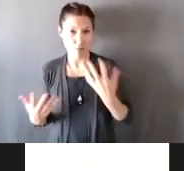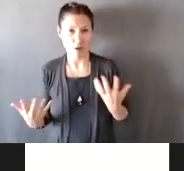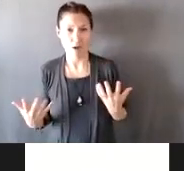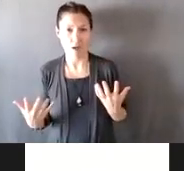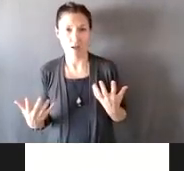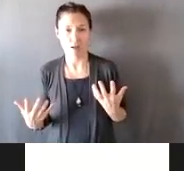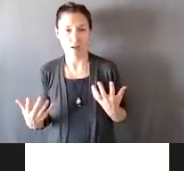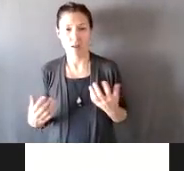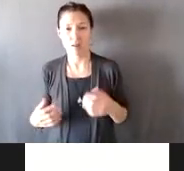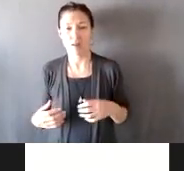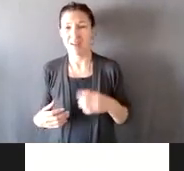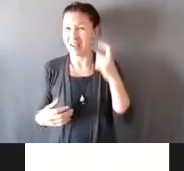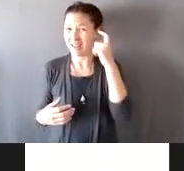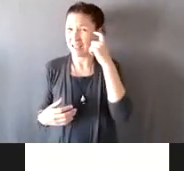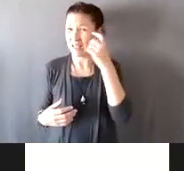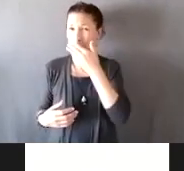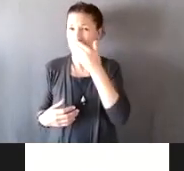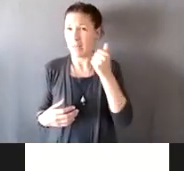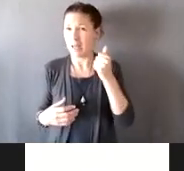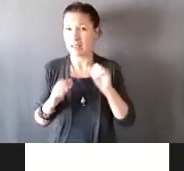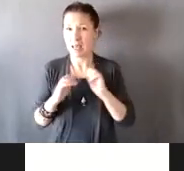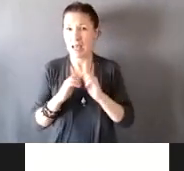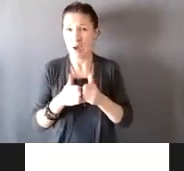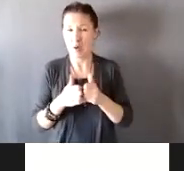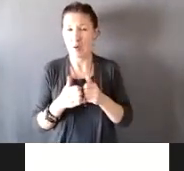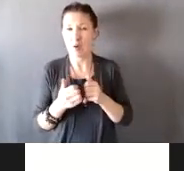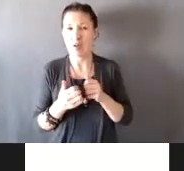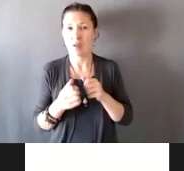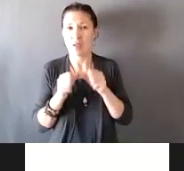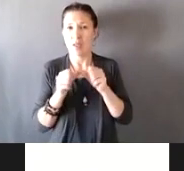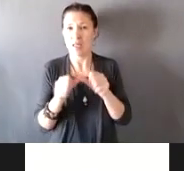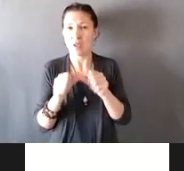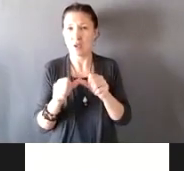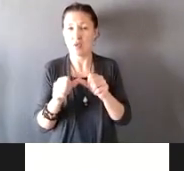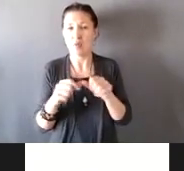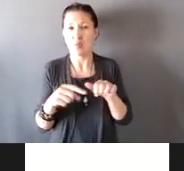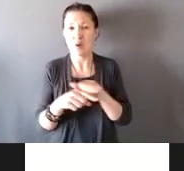personally the best way to continue your practice is to find a human teacher.